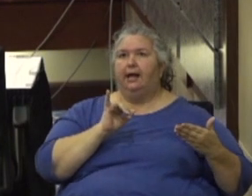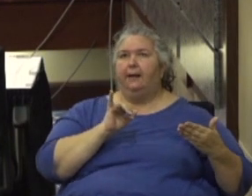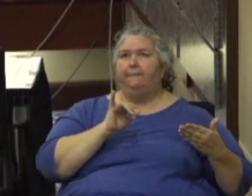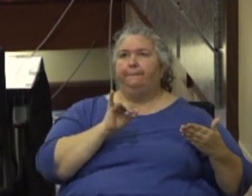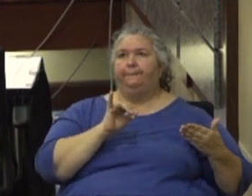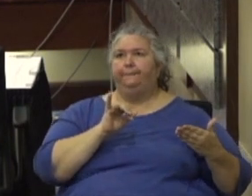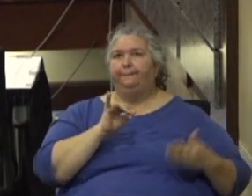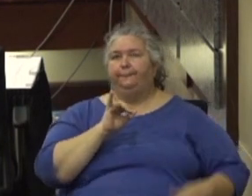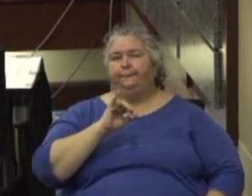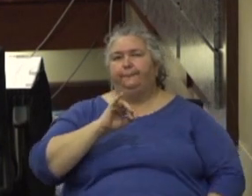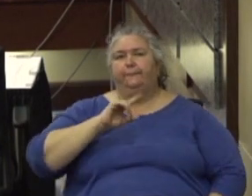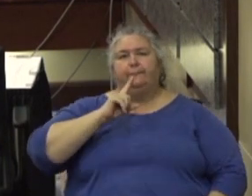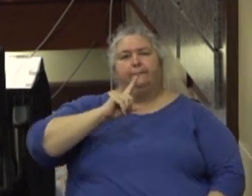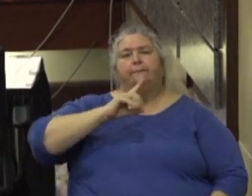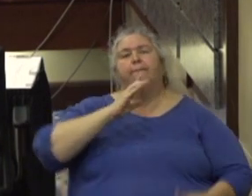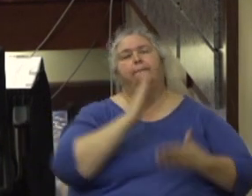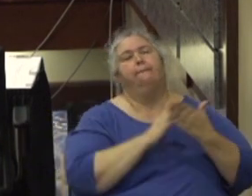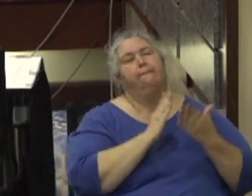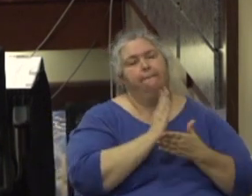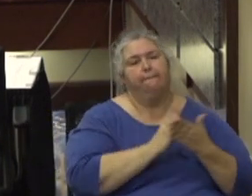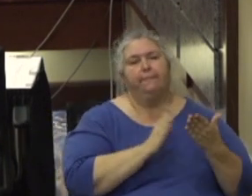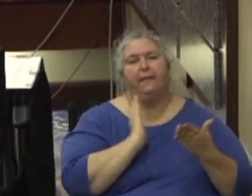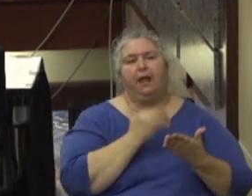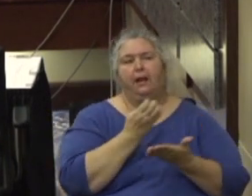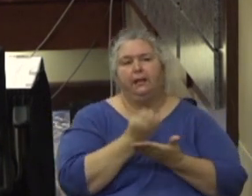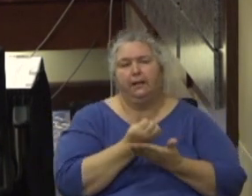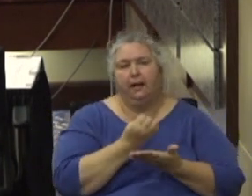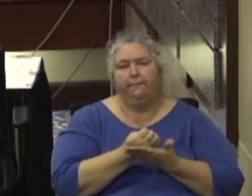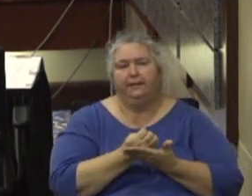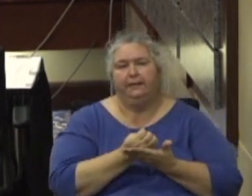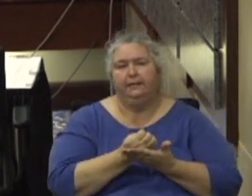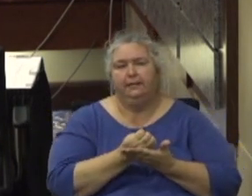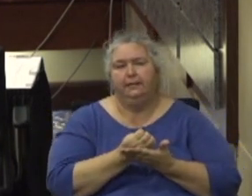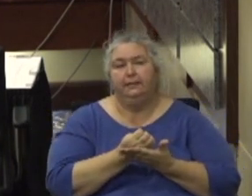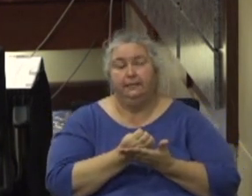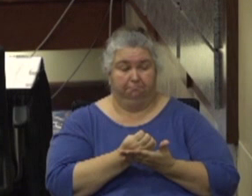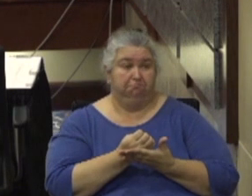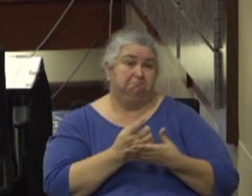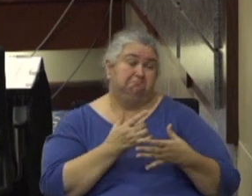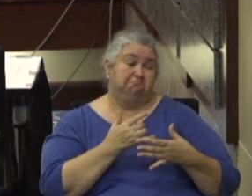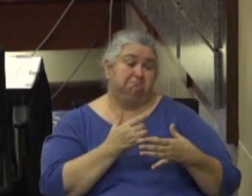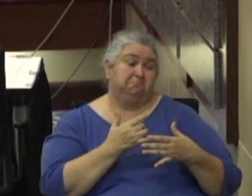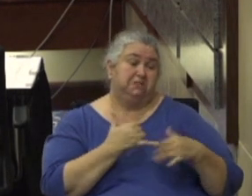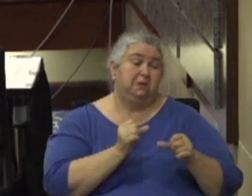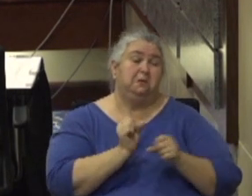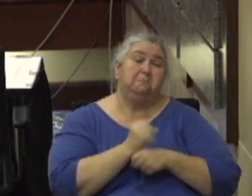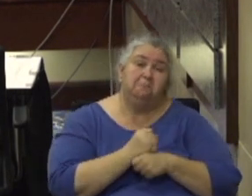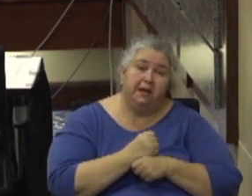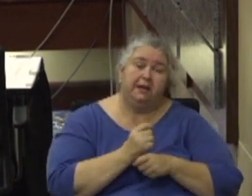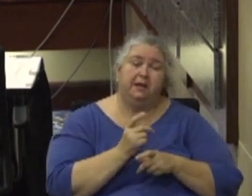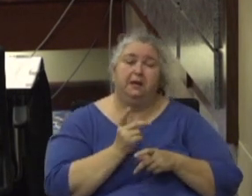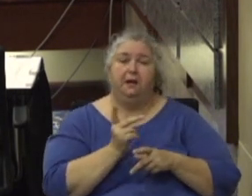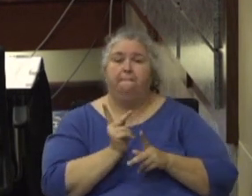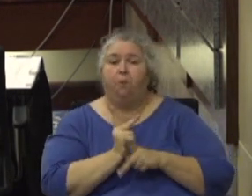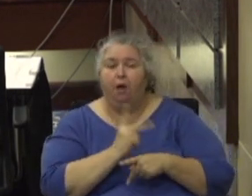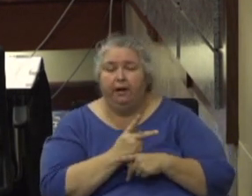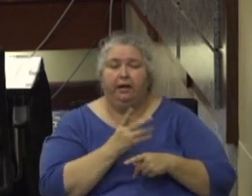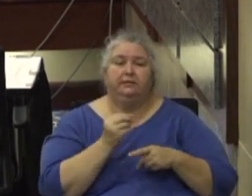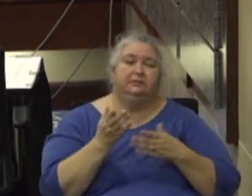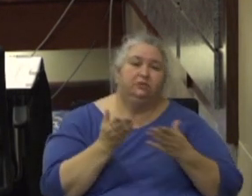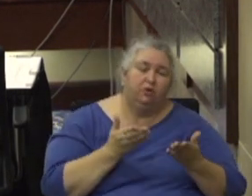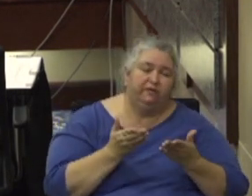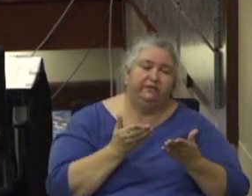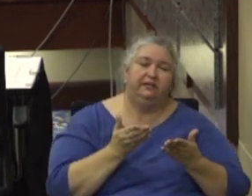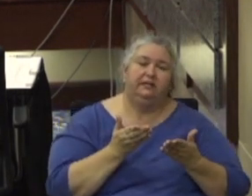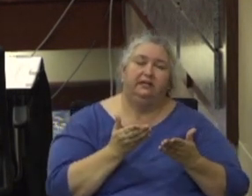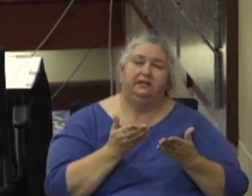are parts of our economy that are still there making products and distributing products and serving